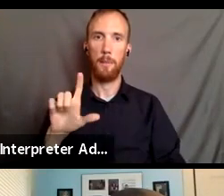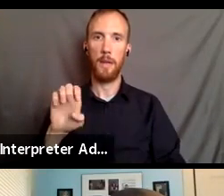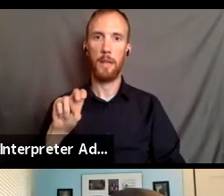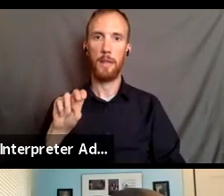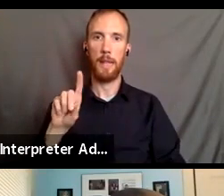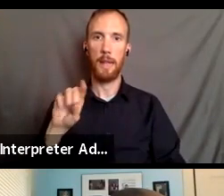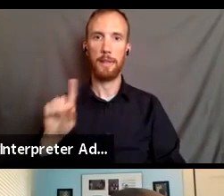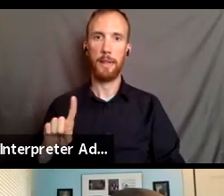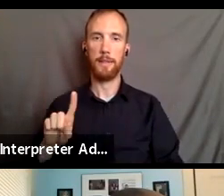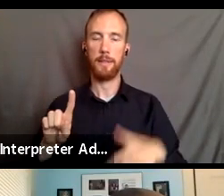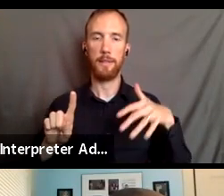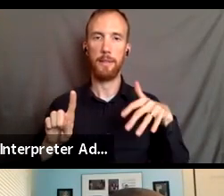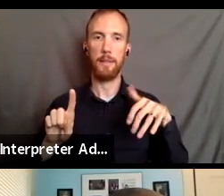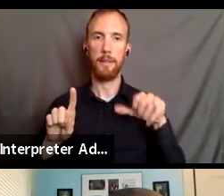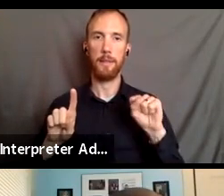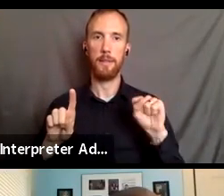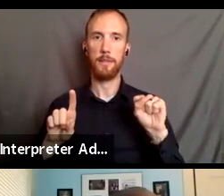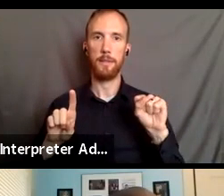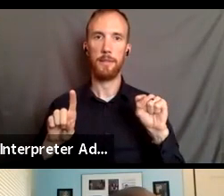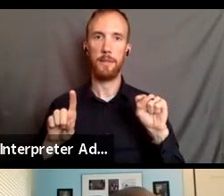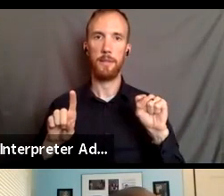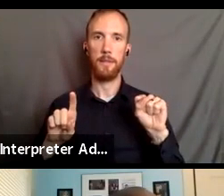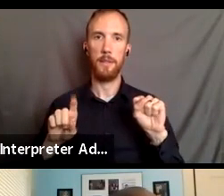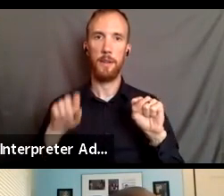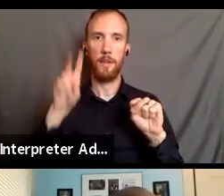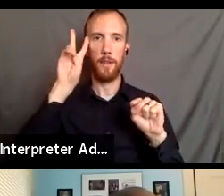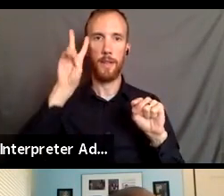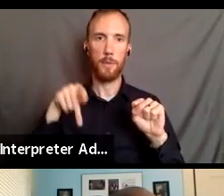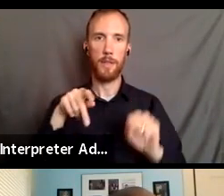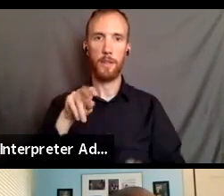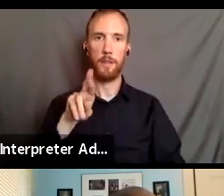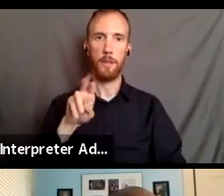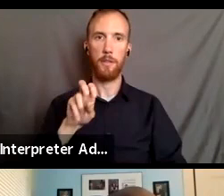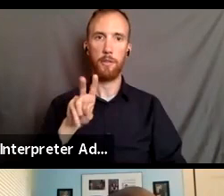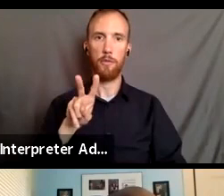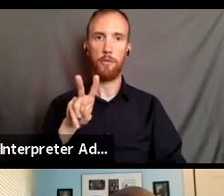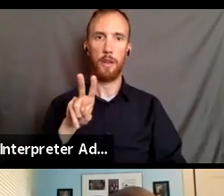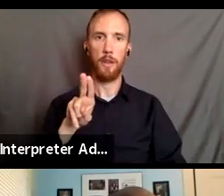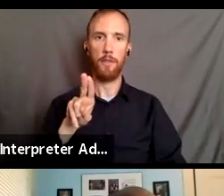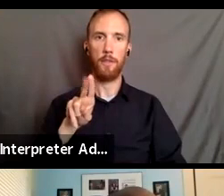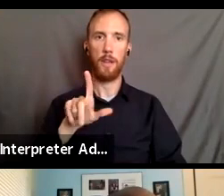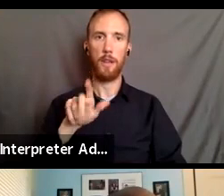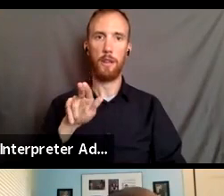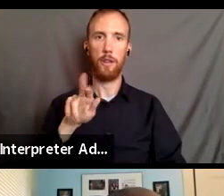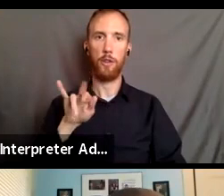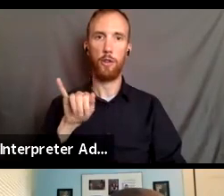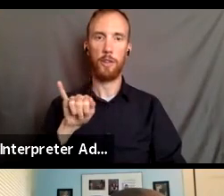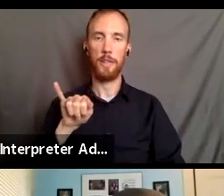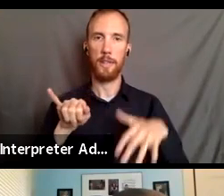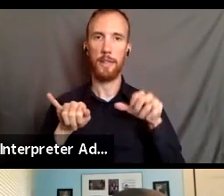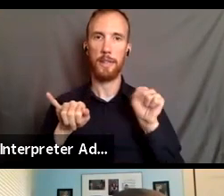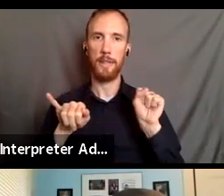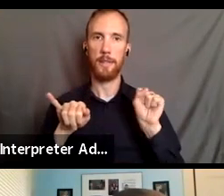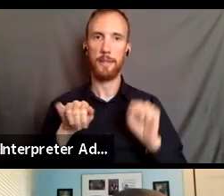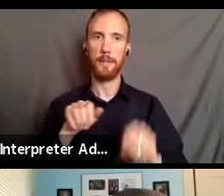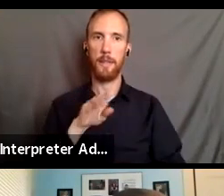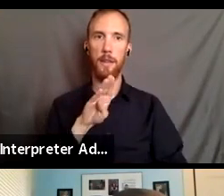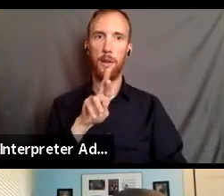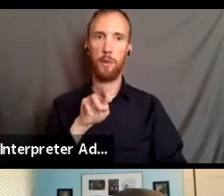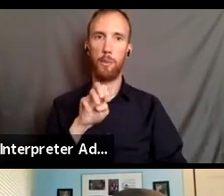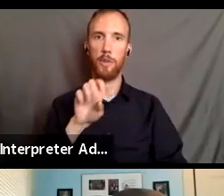yes vice president river lurie yes ted breland